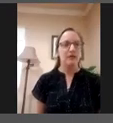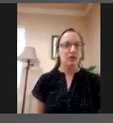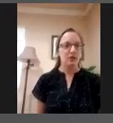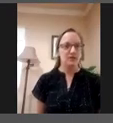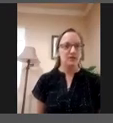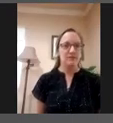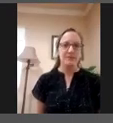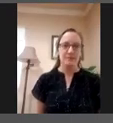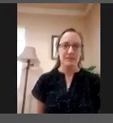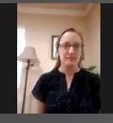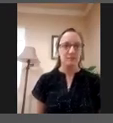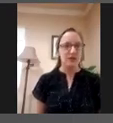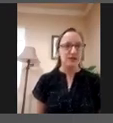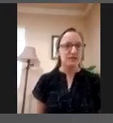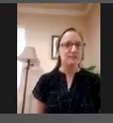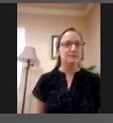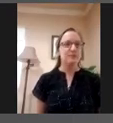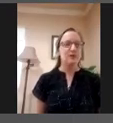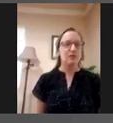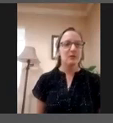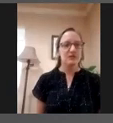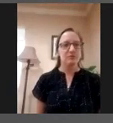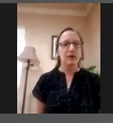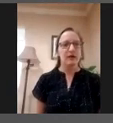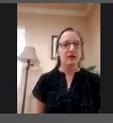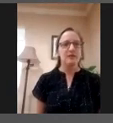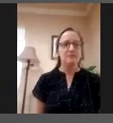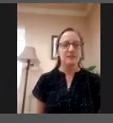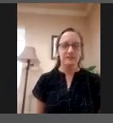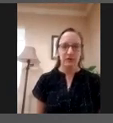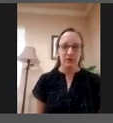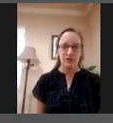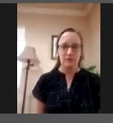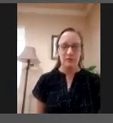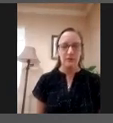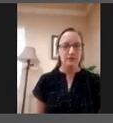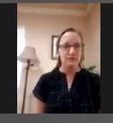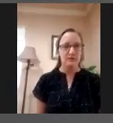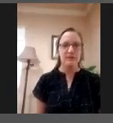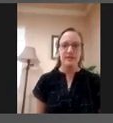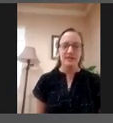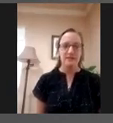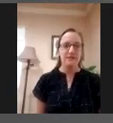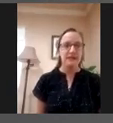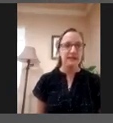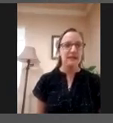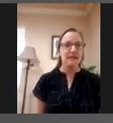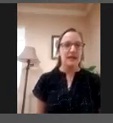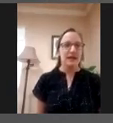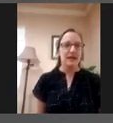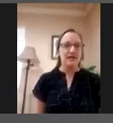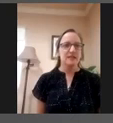very large and sometimes expensive projects. Those projects require specific congressional approval for studies and for